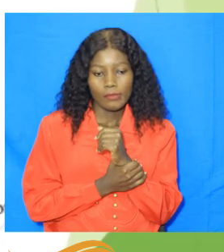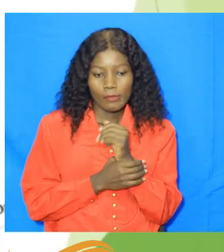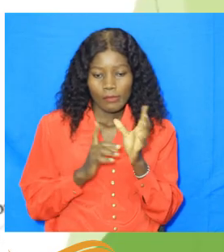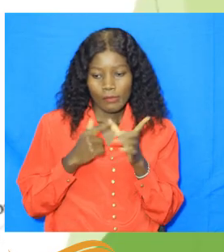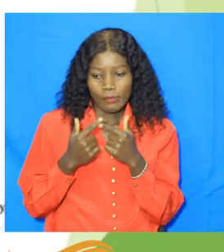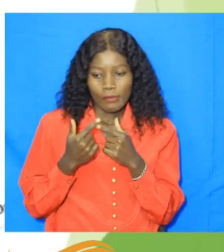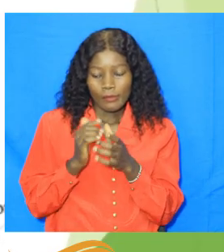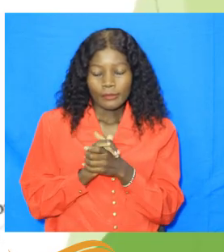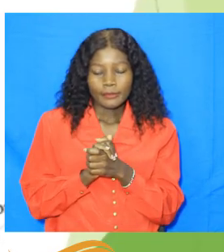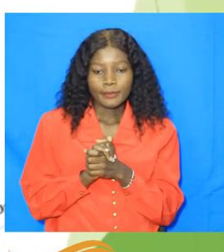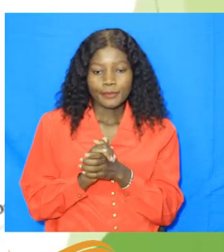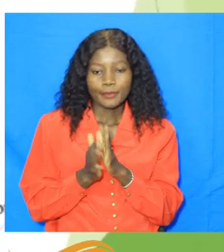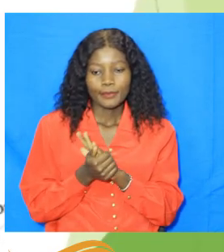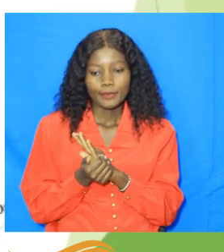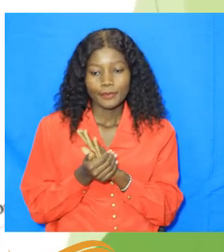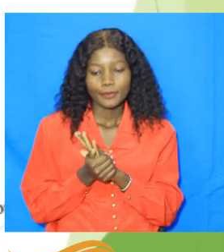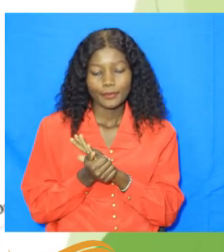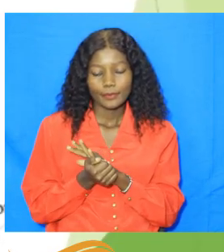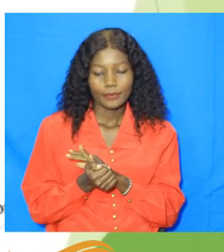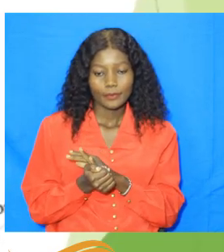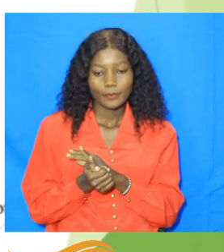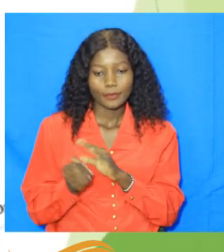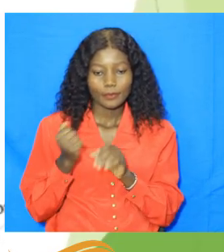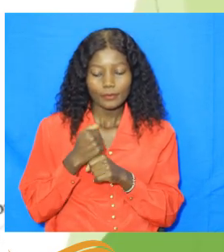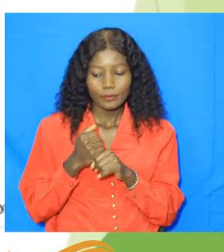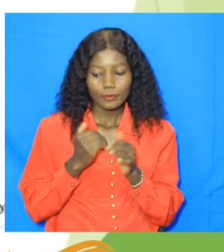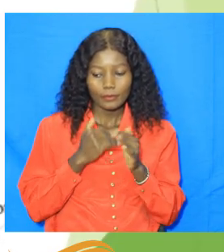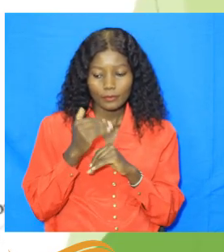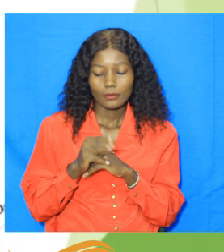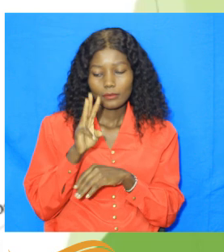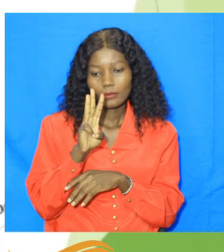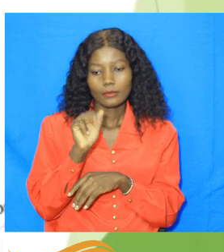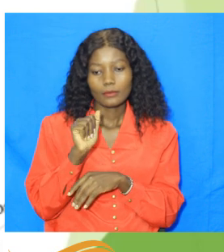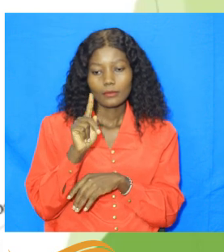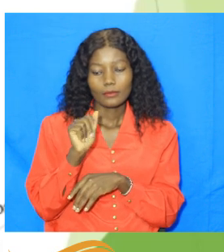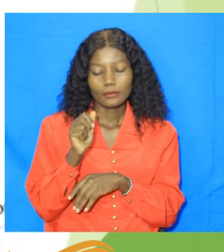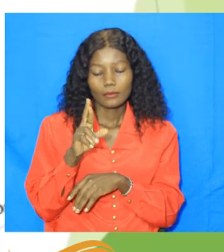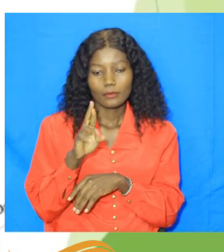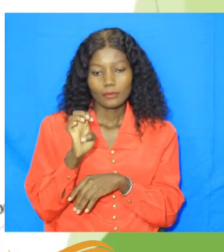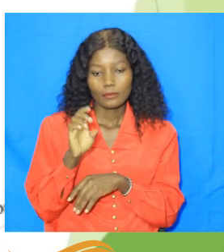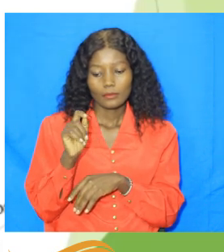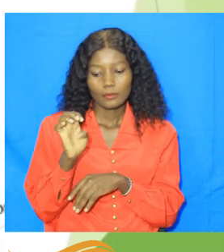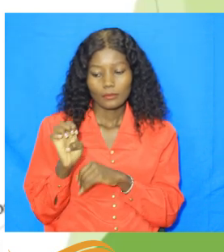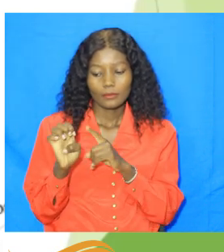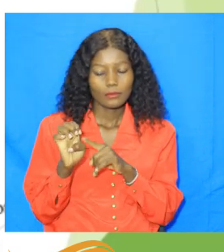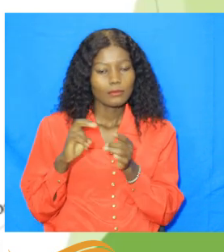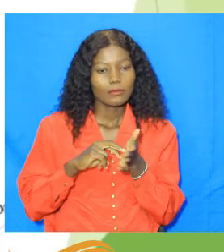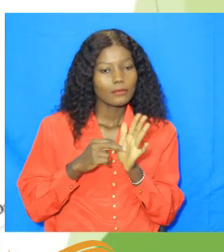Then a technique executed after wakarete. In karate, wakarete